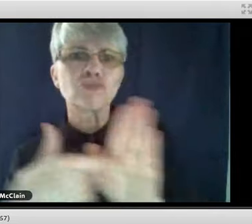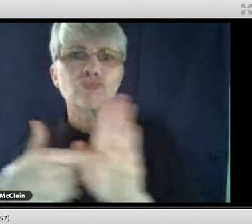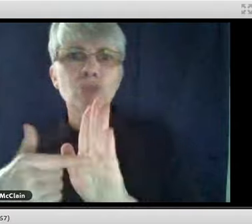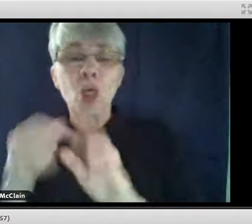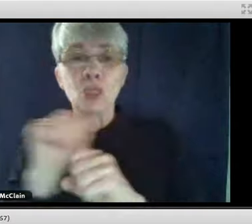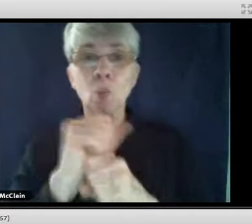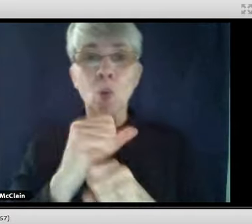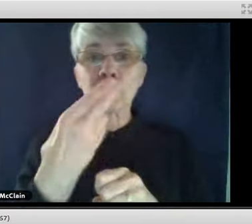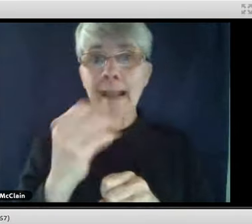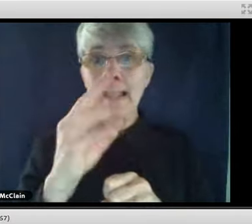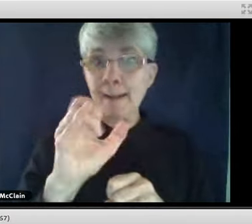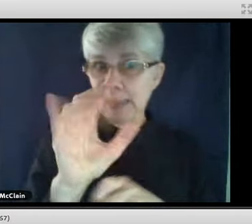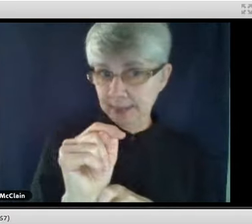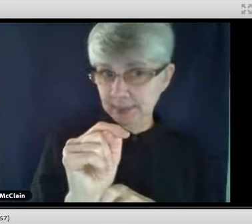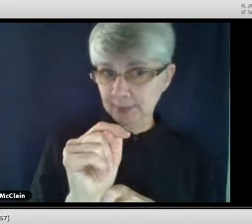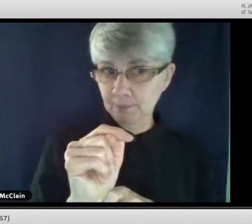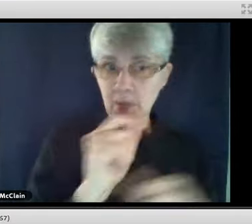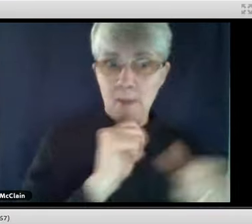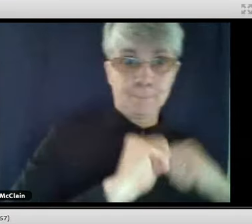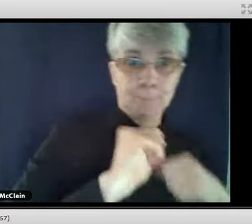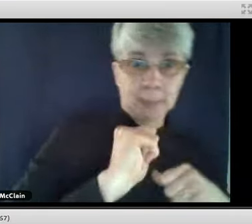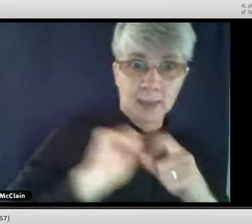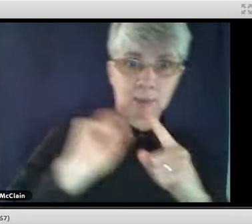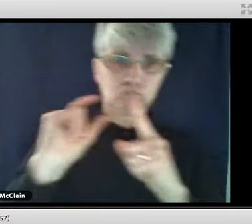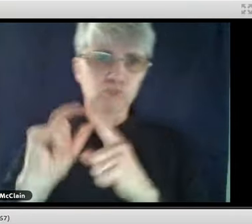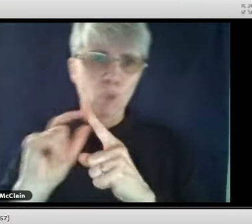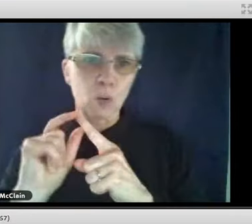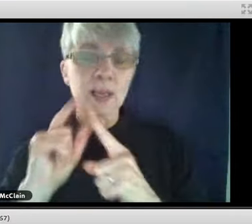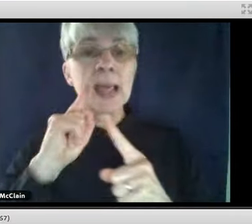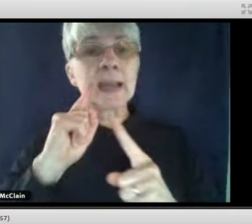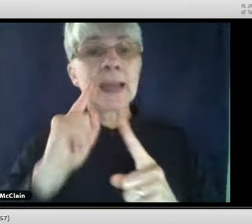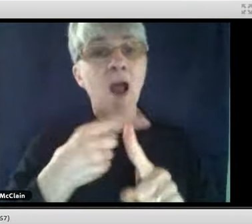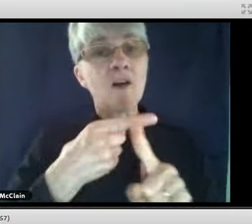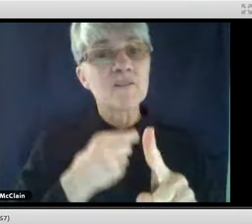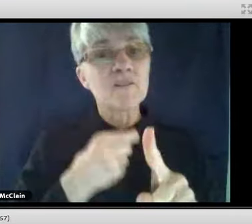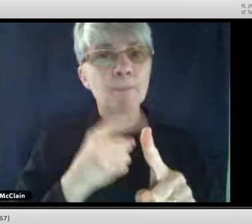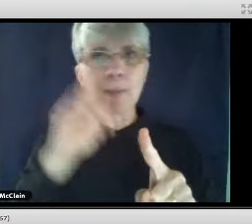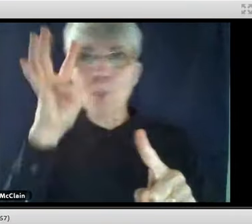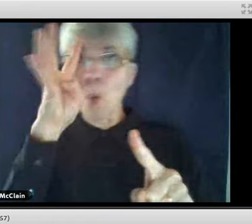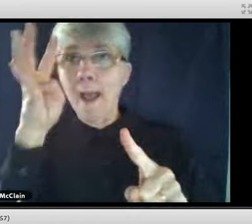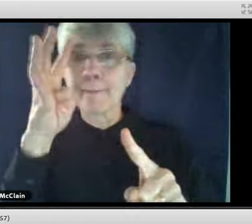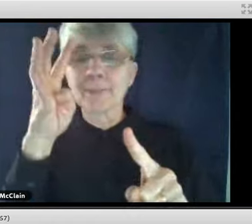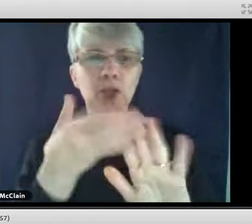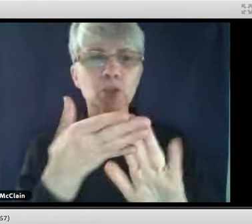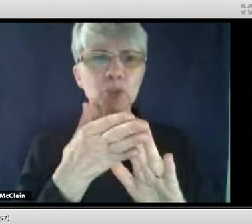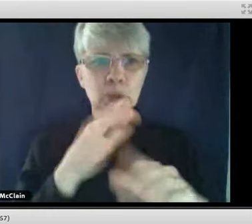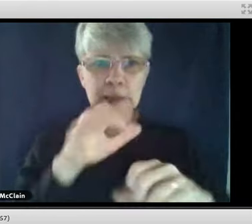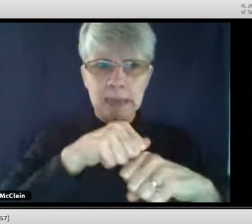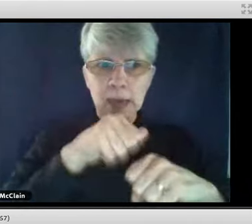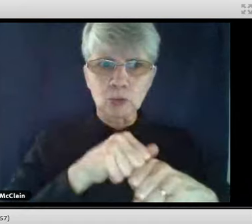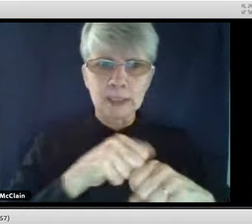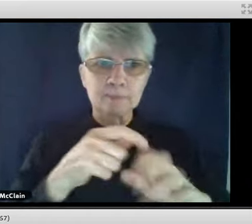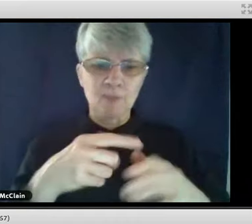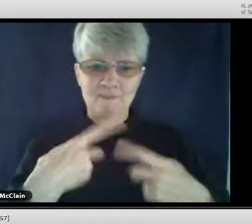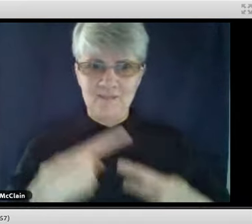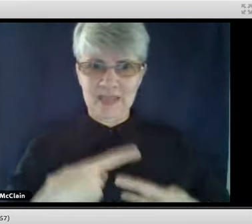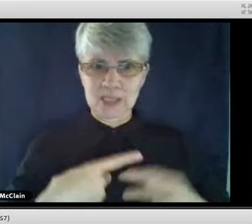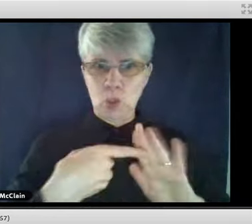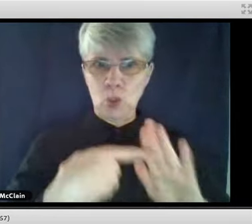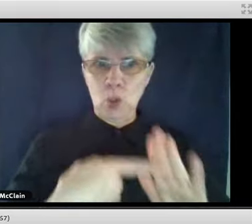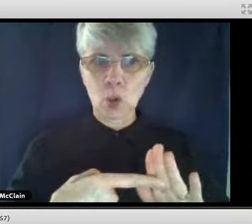Hamlet. Now, moving from the more abstract realm into the more concrete physical realm is